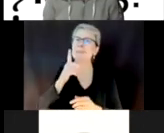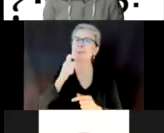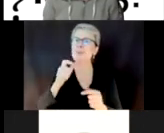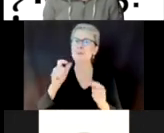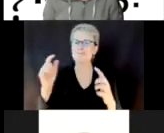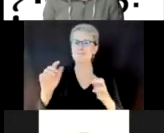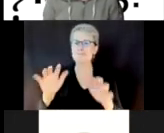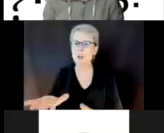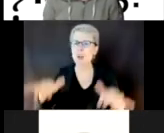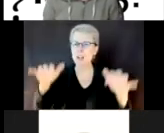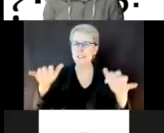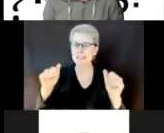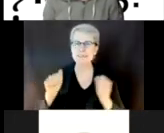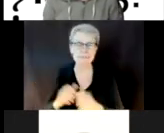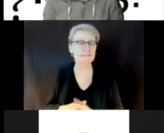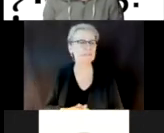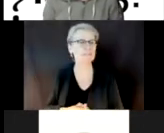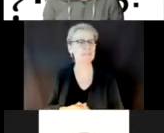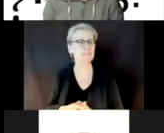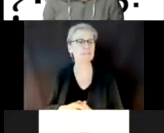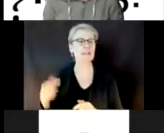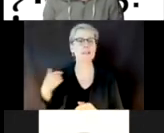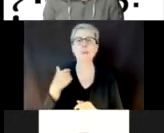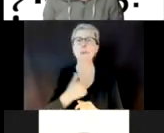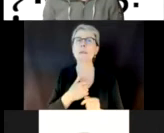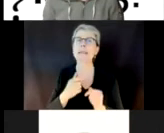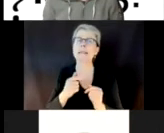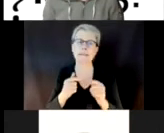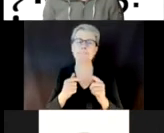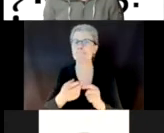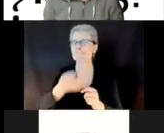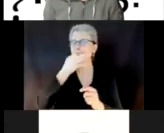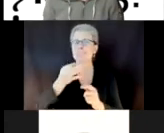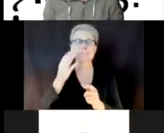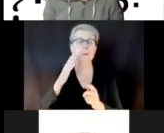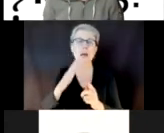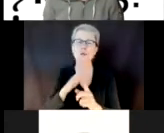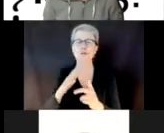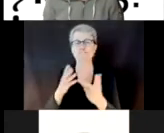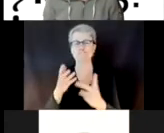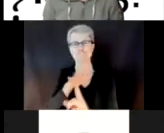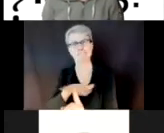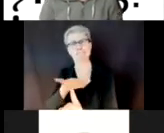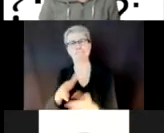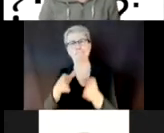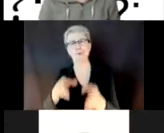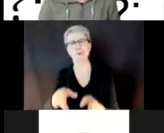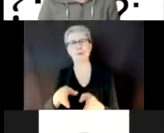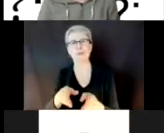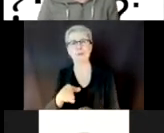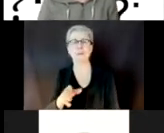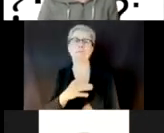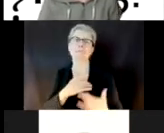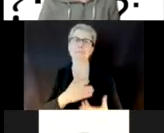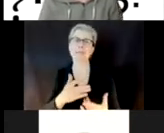do a lot of work with what we call customer personas. This is an example of a persona, like a common persona.